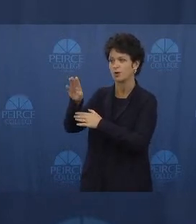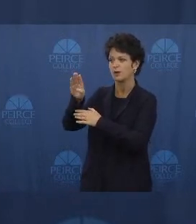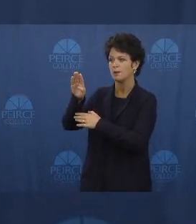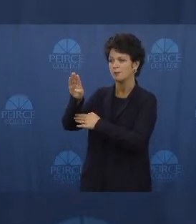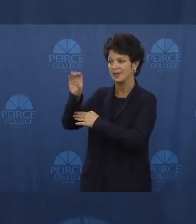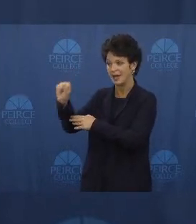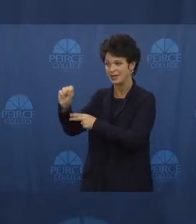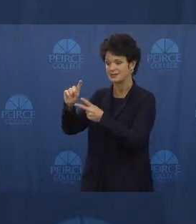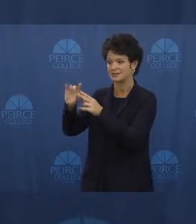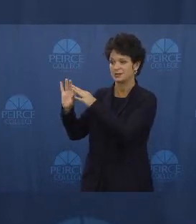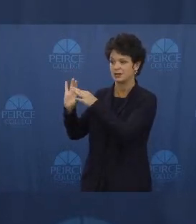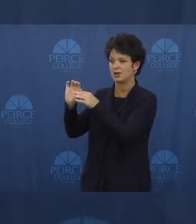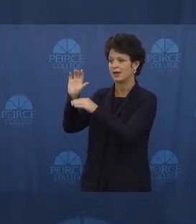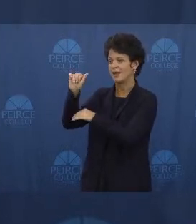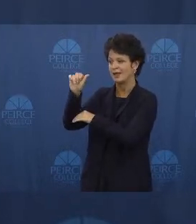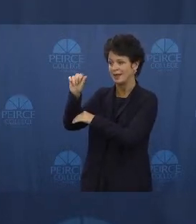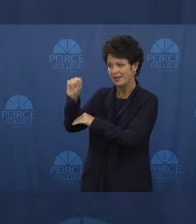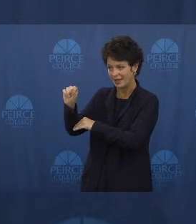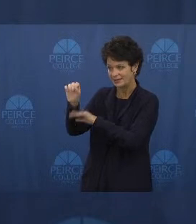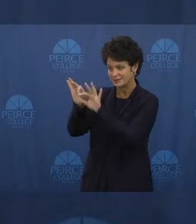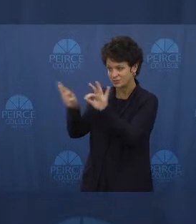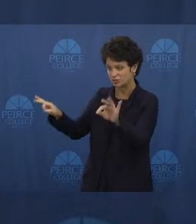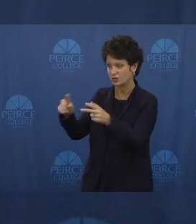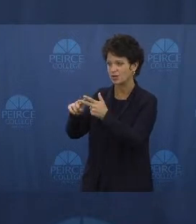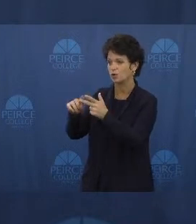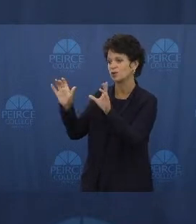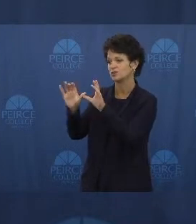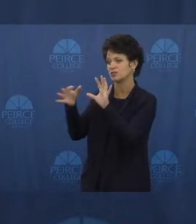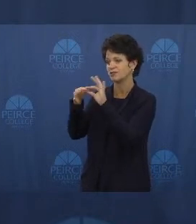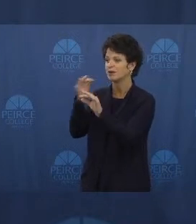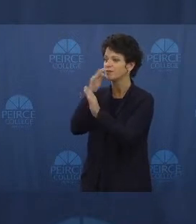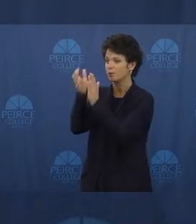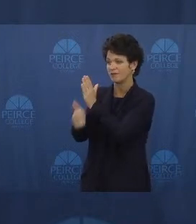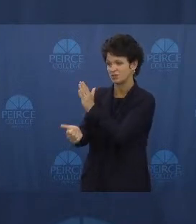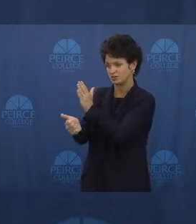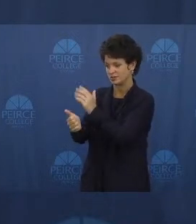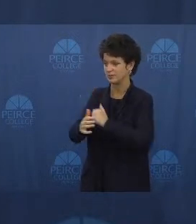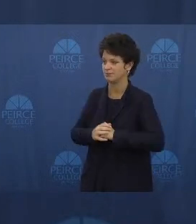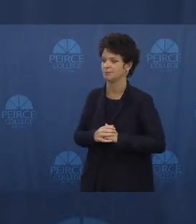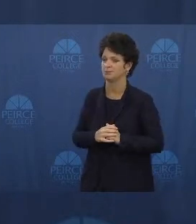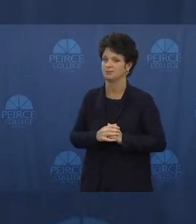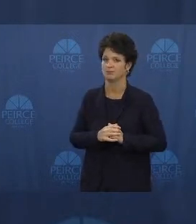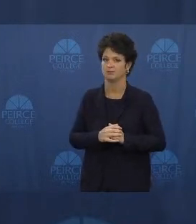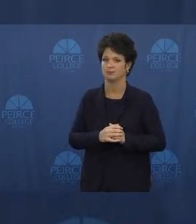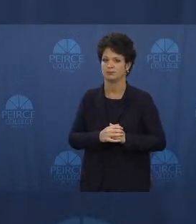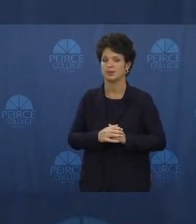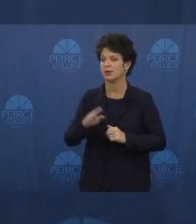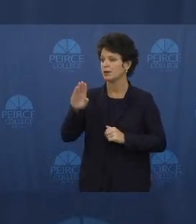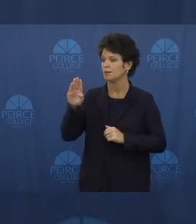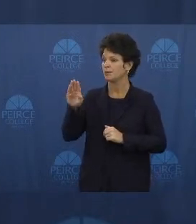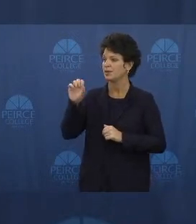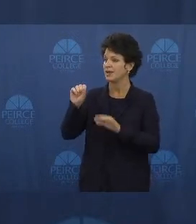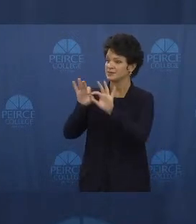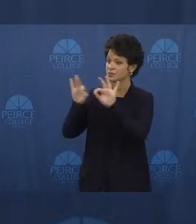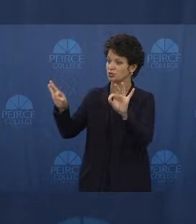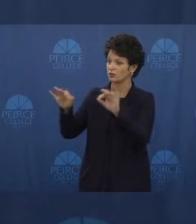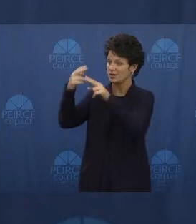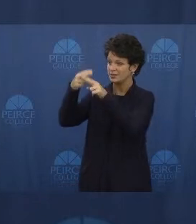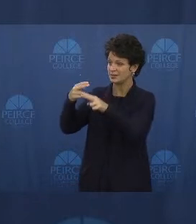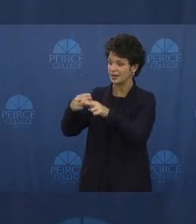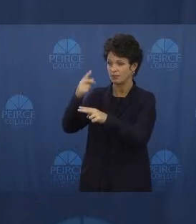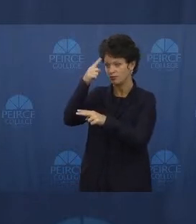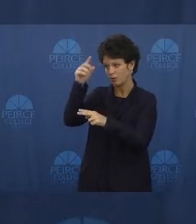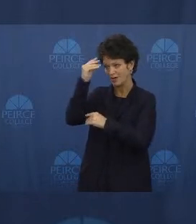Science, Associate in Science degree, or the Certificate of Proficiency. And the Bachelor of Science candidates for